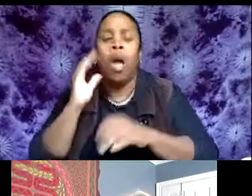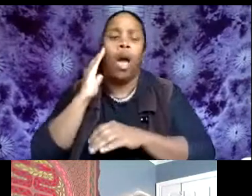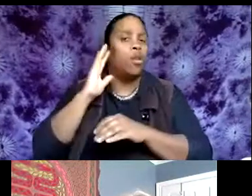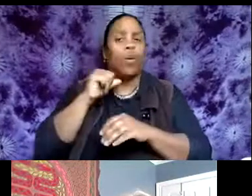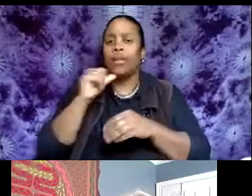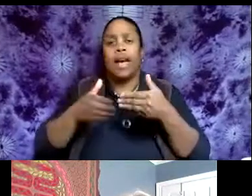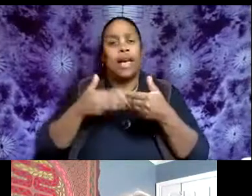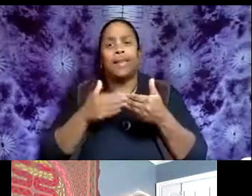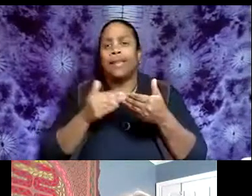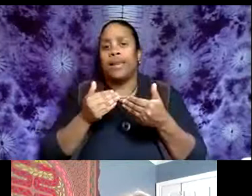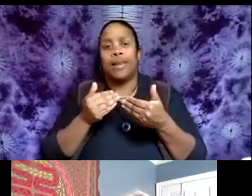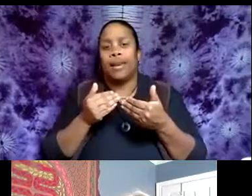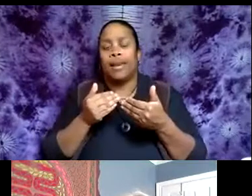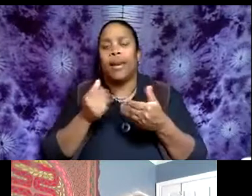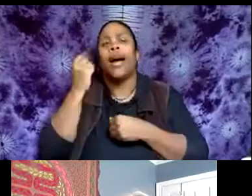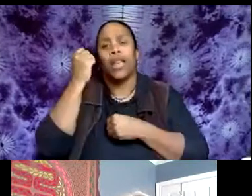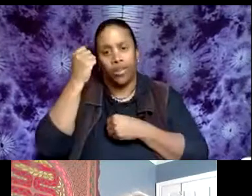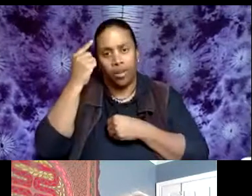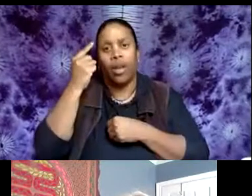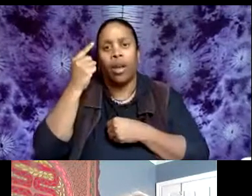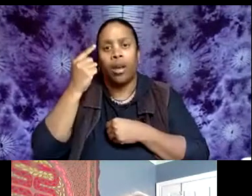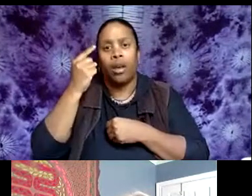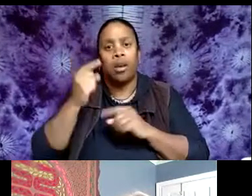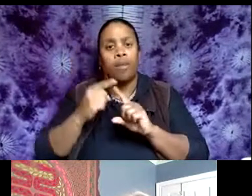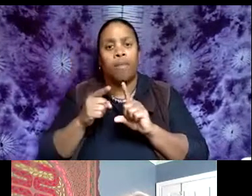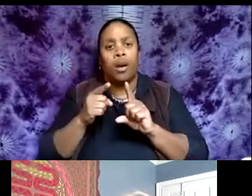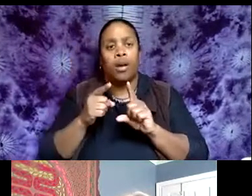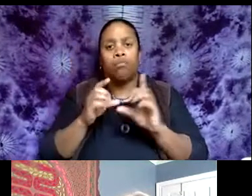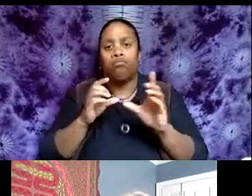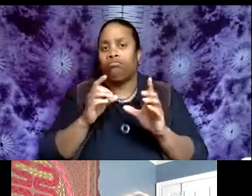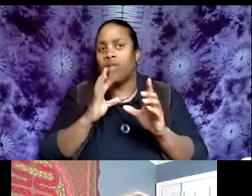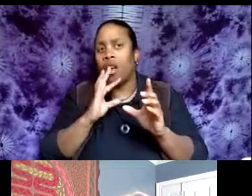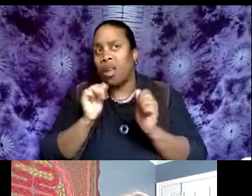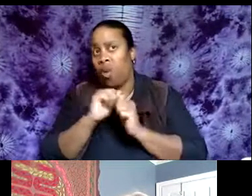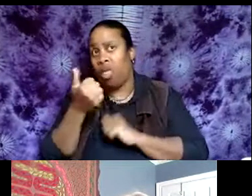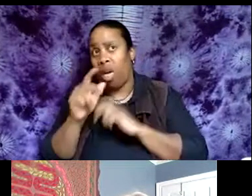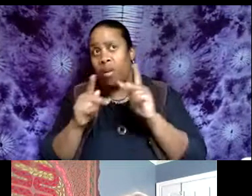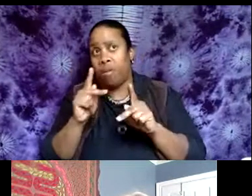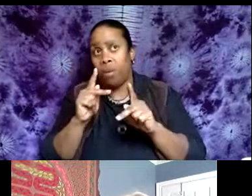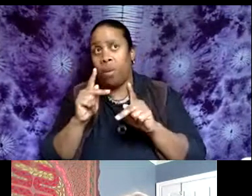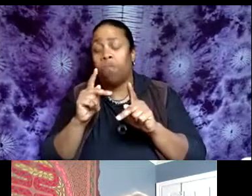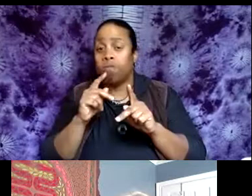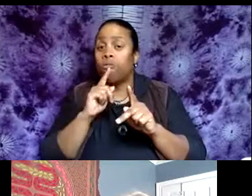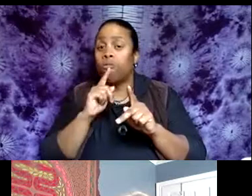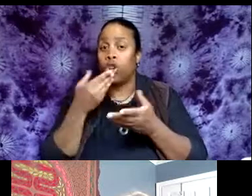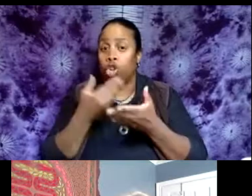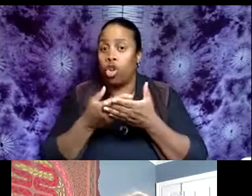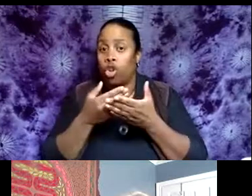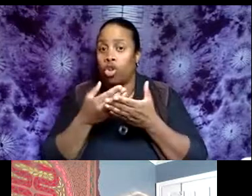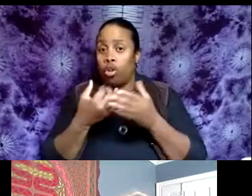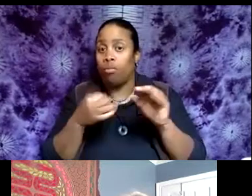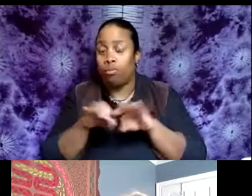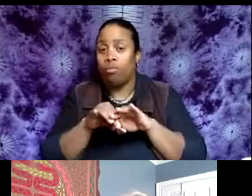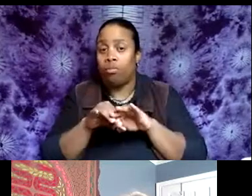truly do. But talking with other people, first of all, is huge. Coming to something like this and realizing